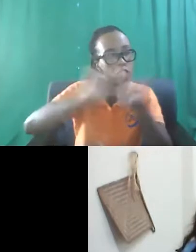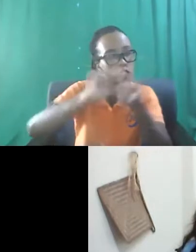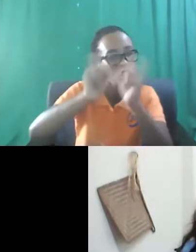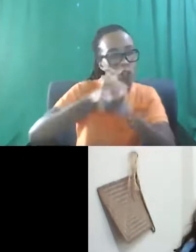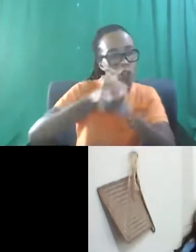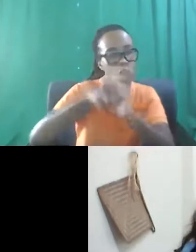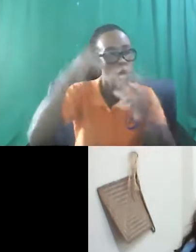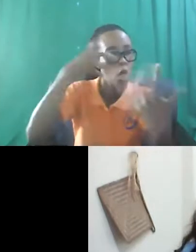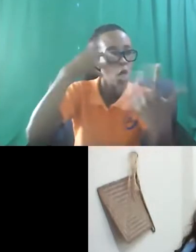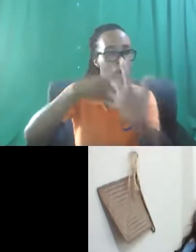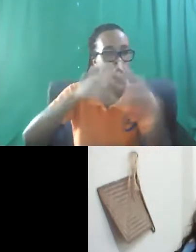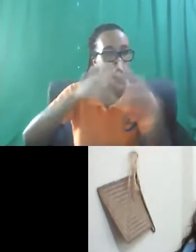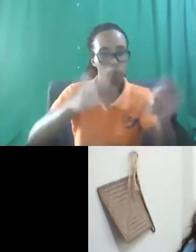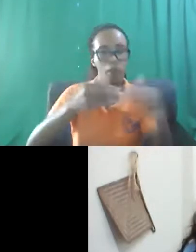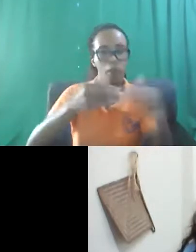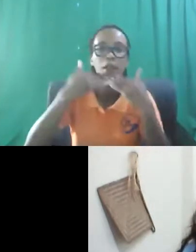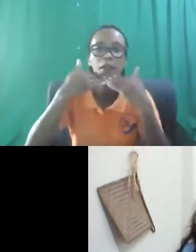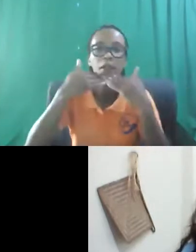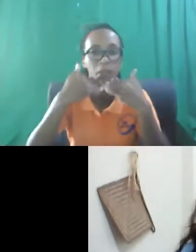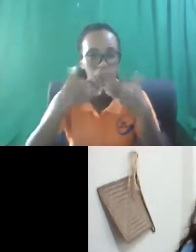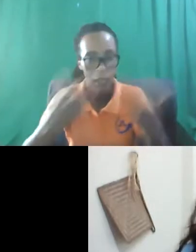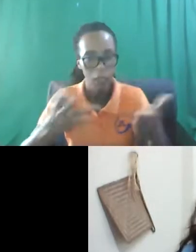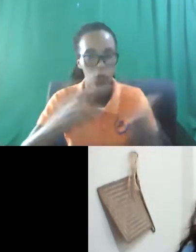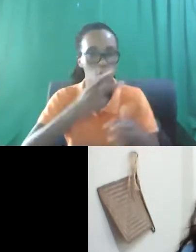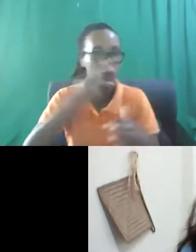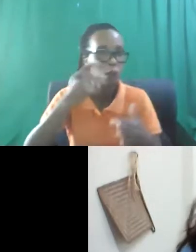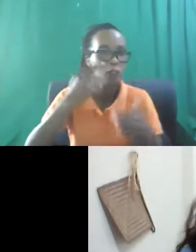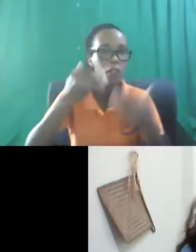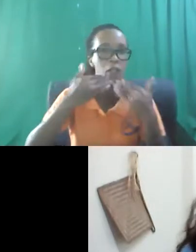Well, thank you for joining us today and sharing